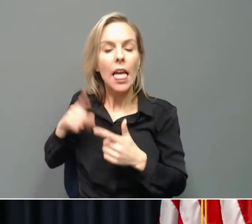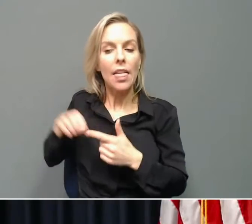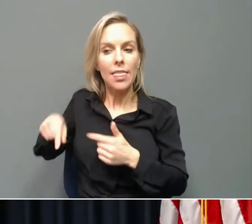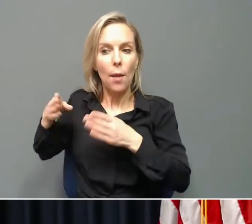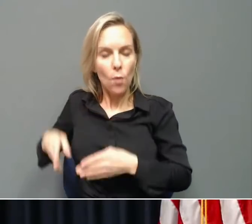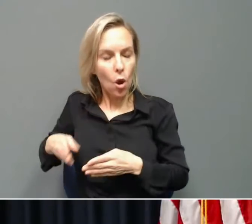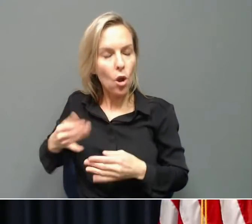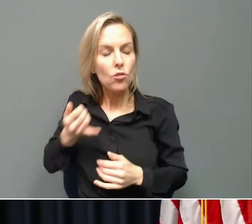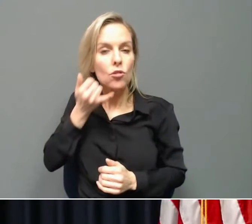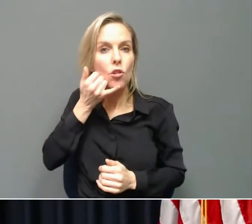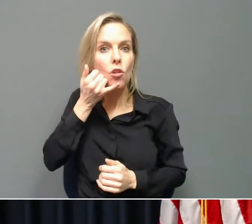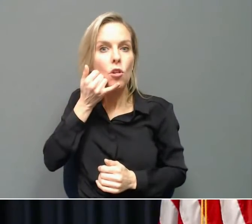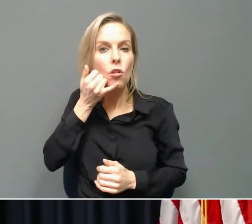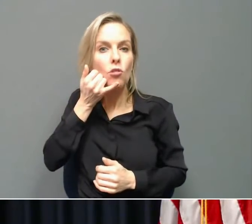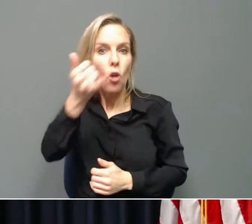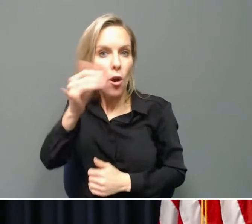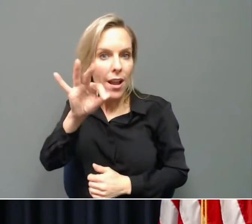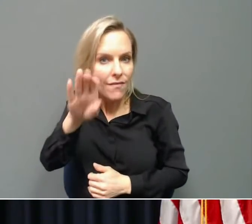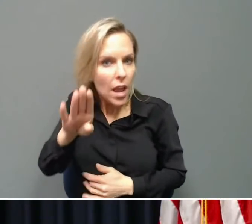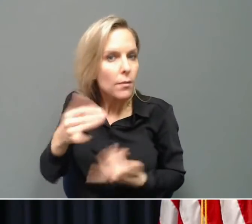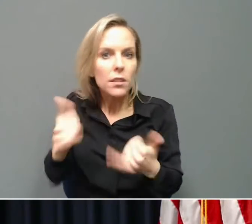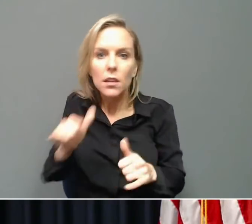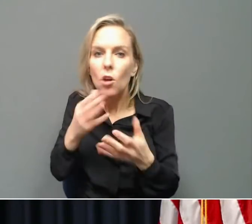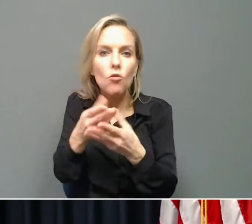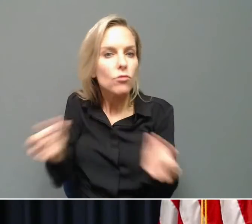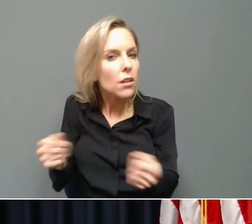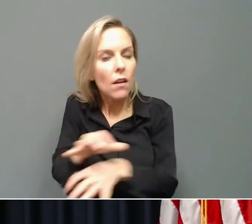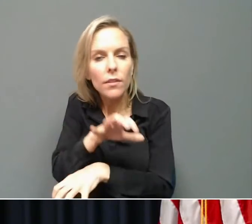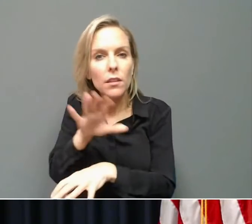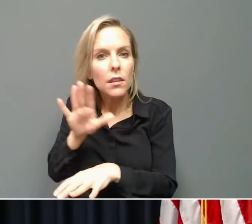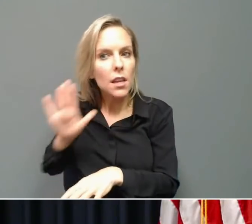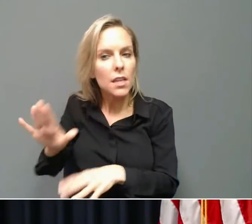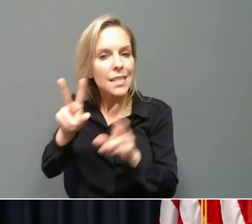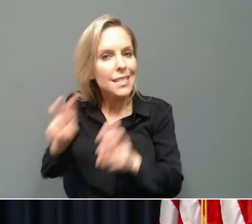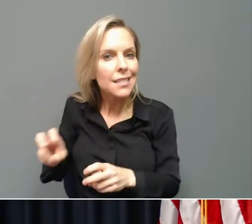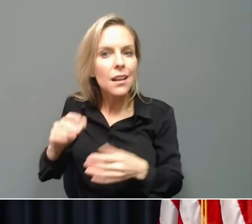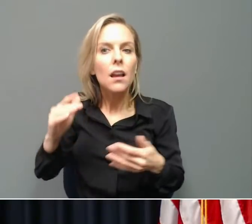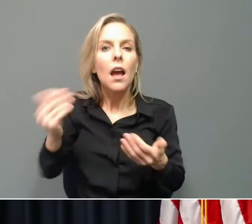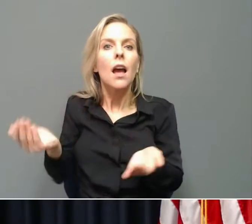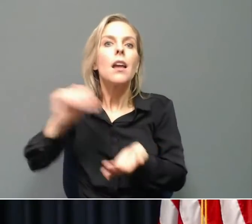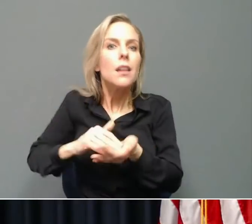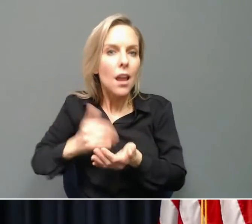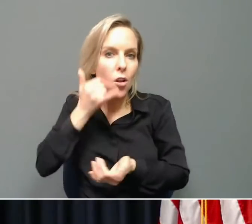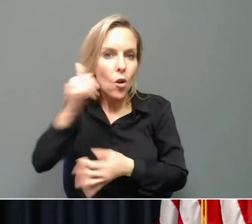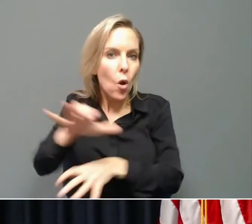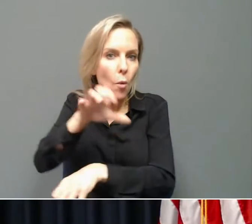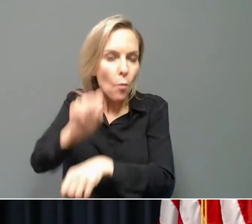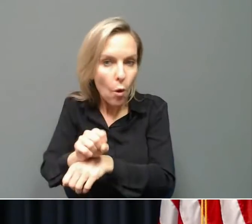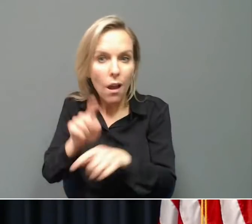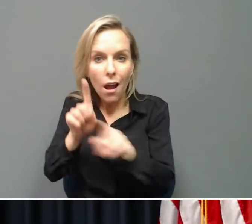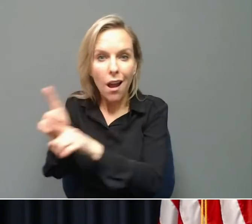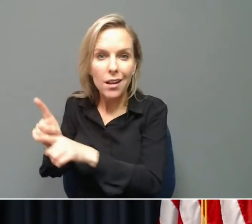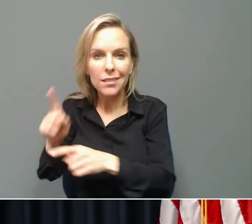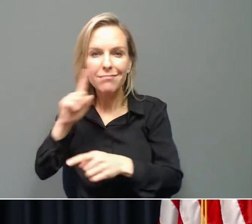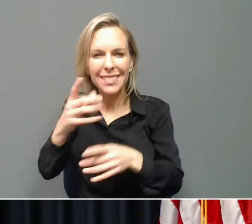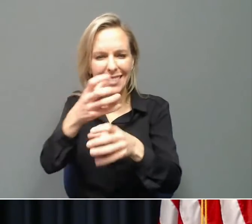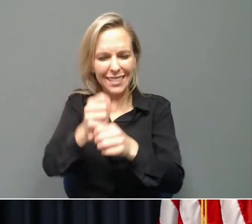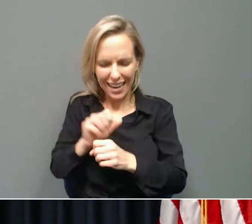resolve his issue. He's made another phone appointment for April, and he's gotten notice, I think, a